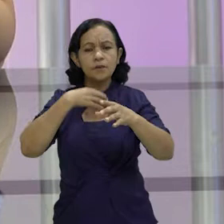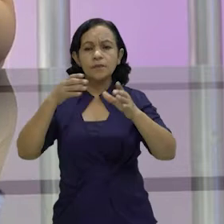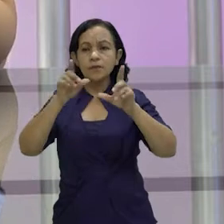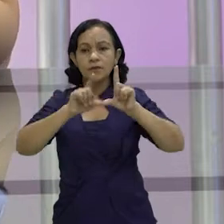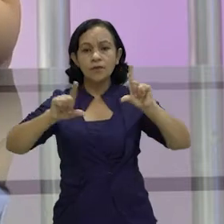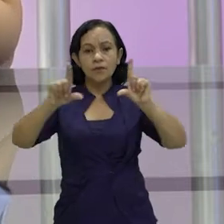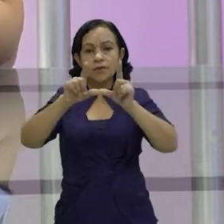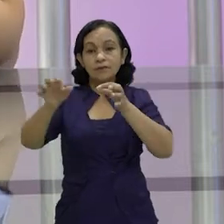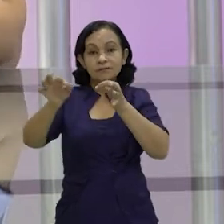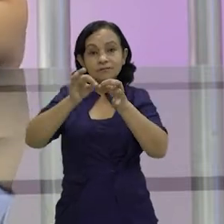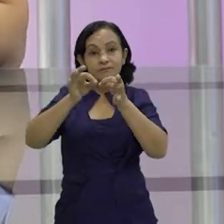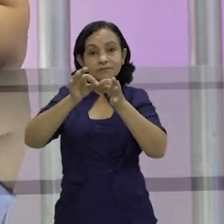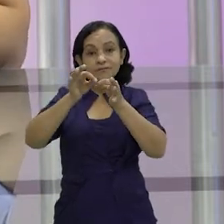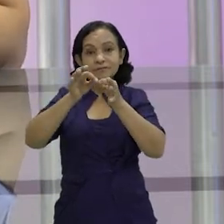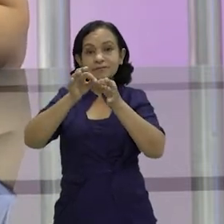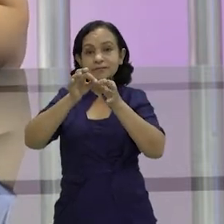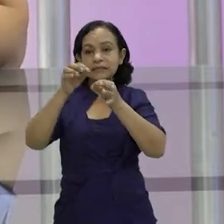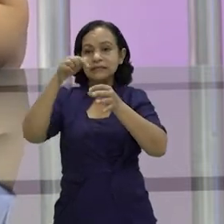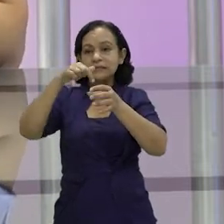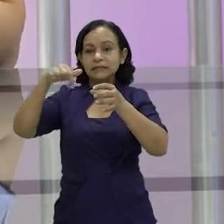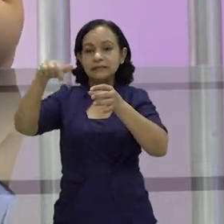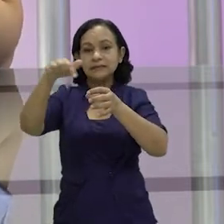geographic of the work and to